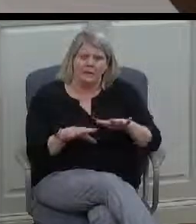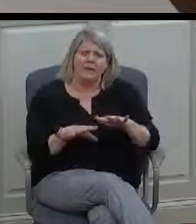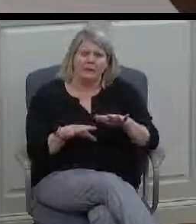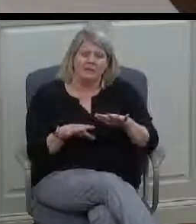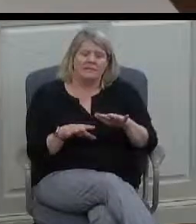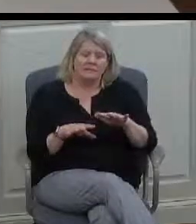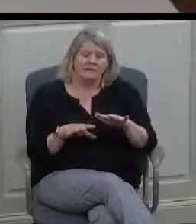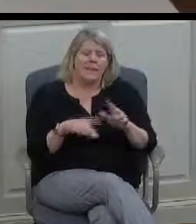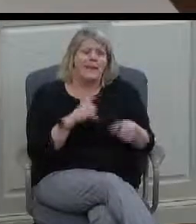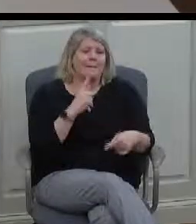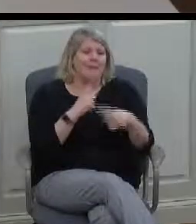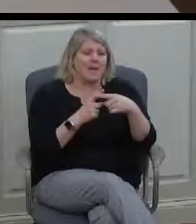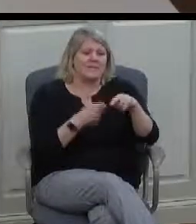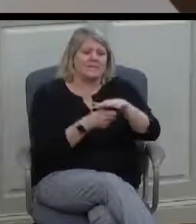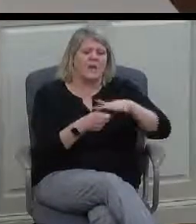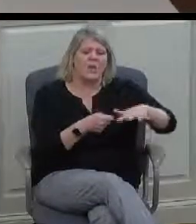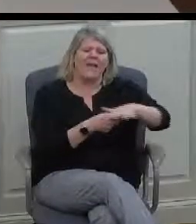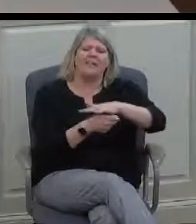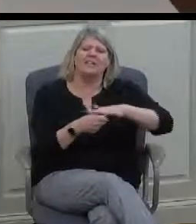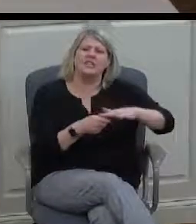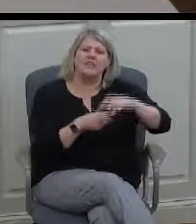drop their seeds.